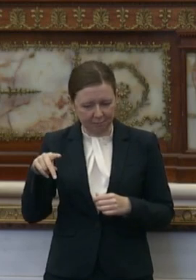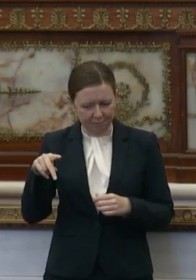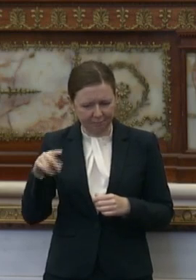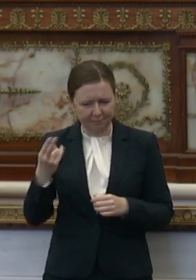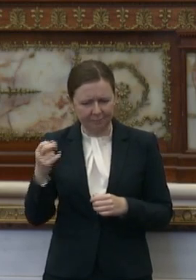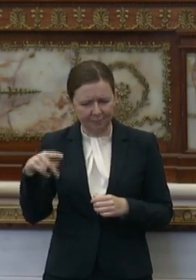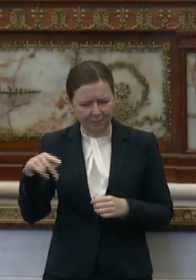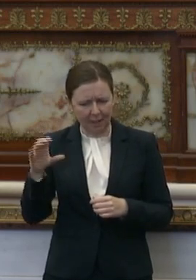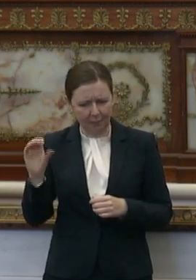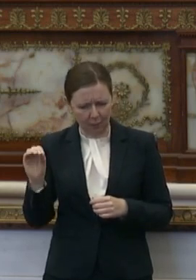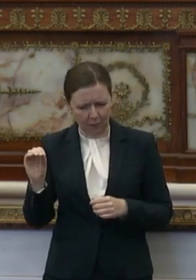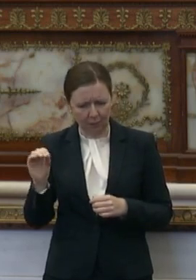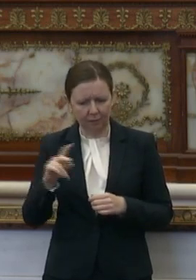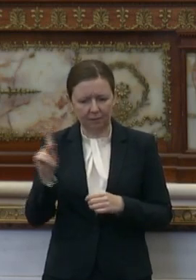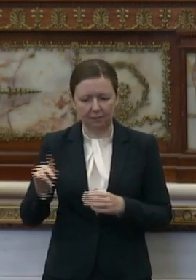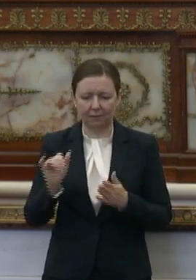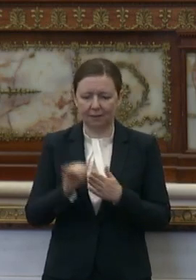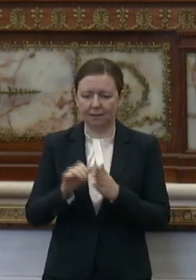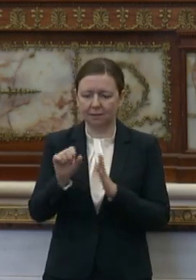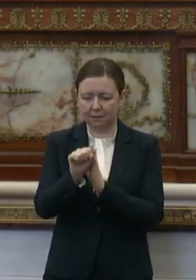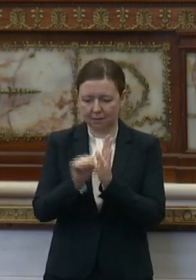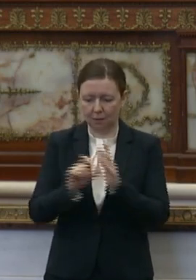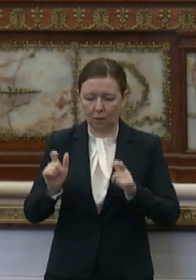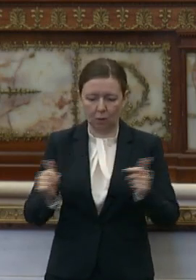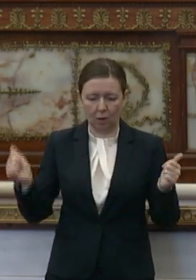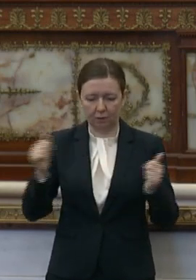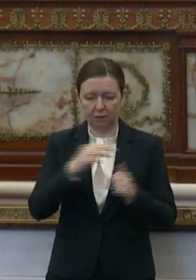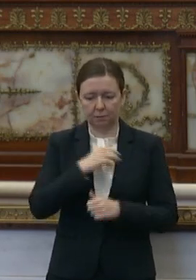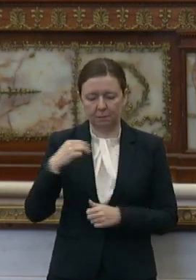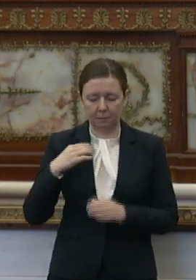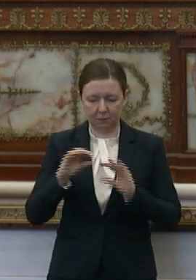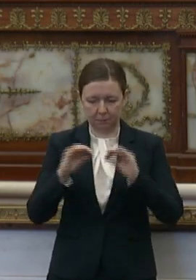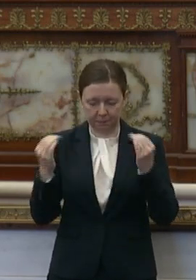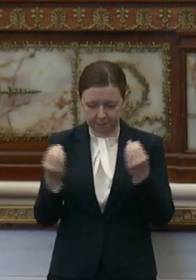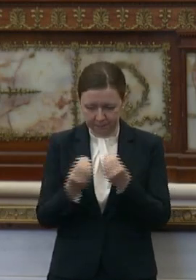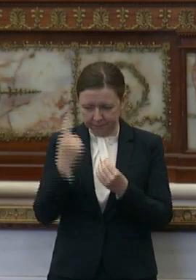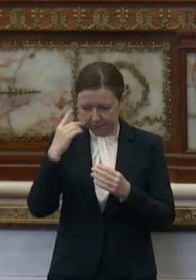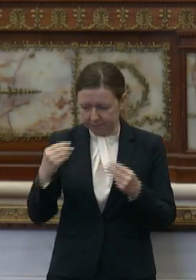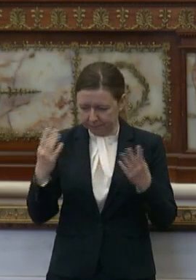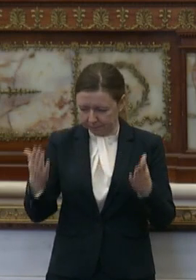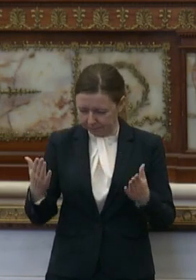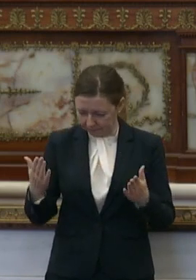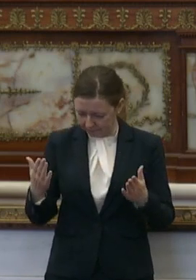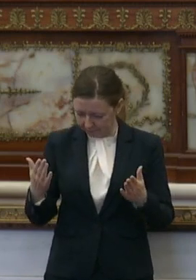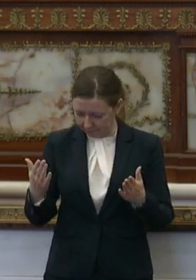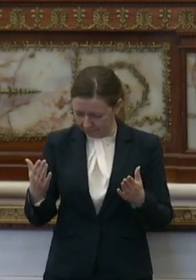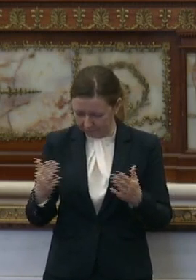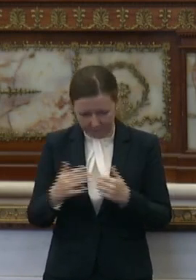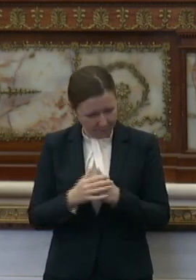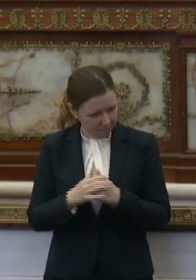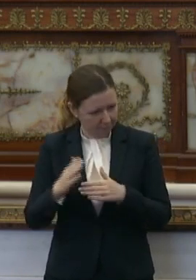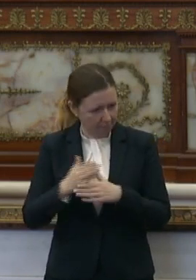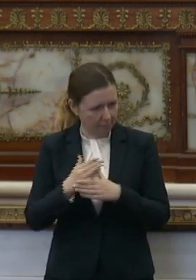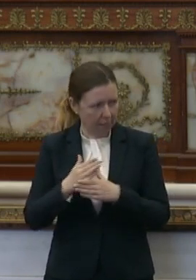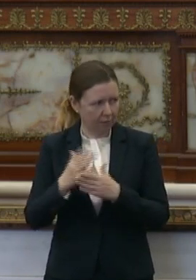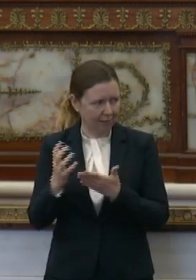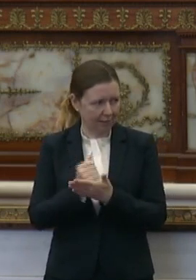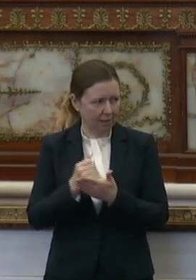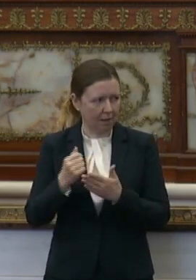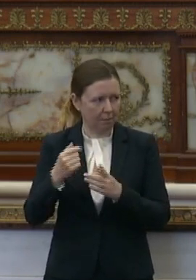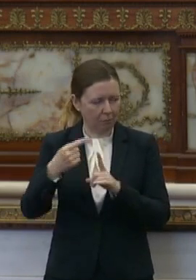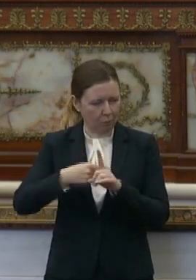Philadelphia. HAPCO Philadelphia is the Commonwealth's largest membership organization for providers of low to moderate income private rental